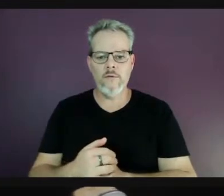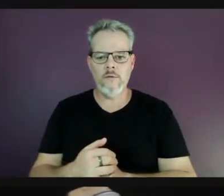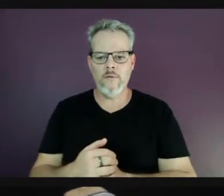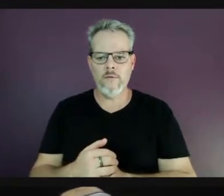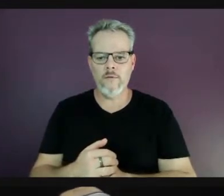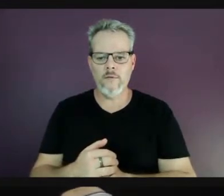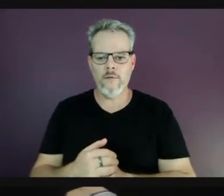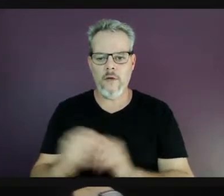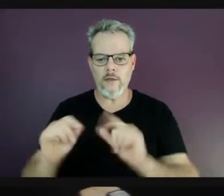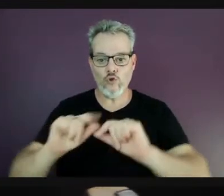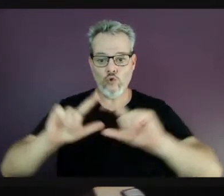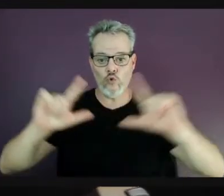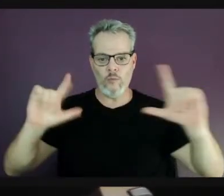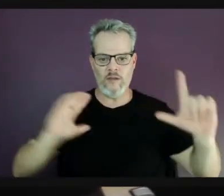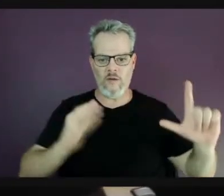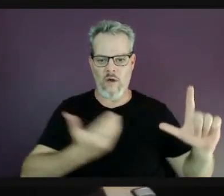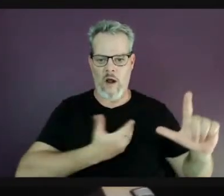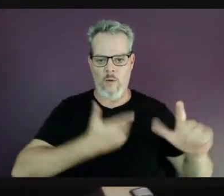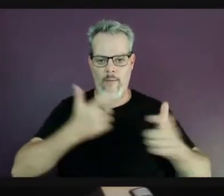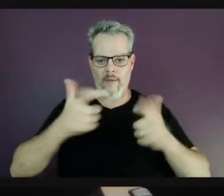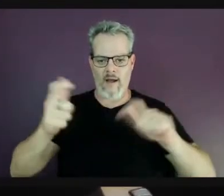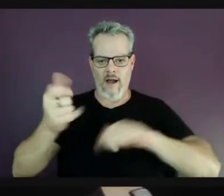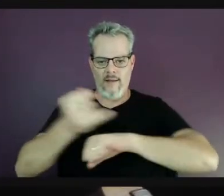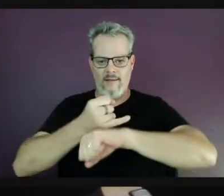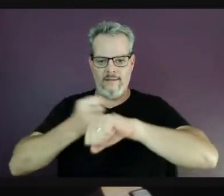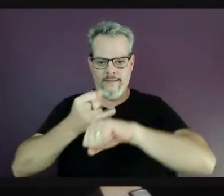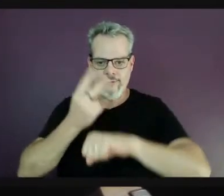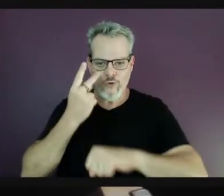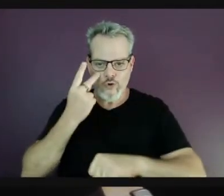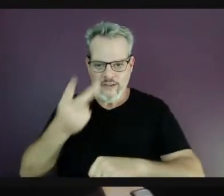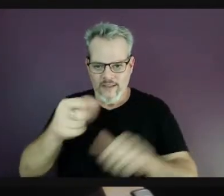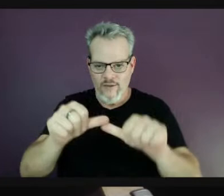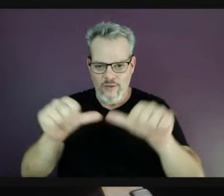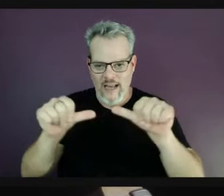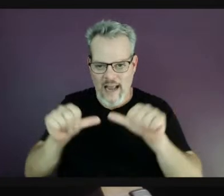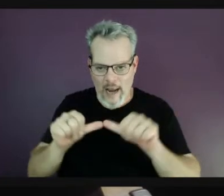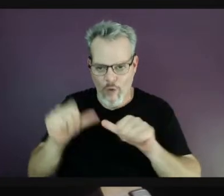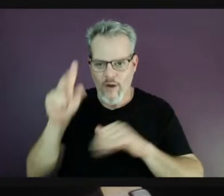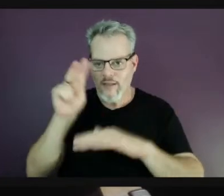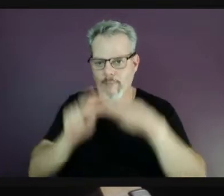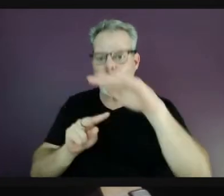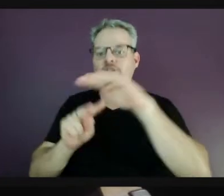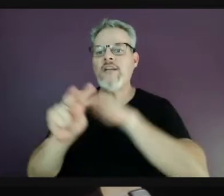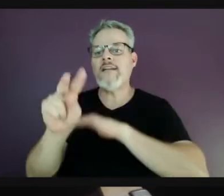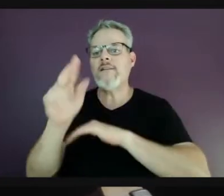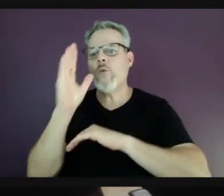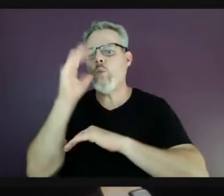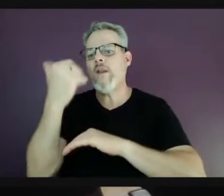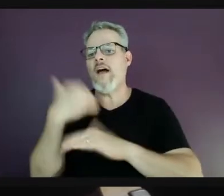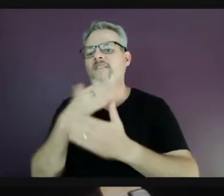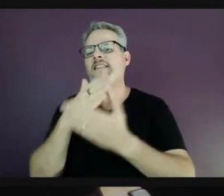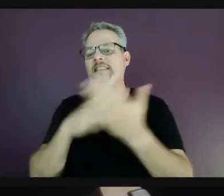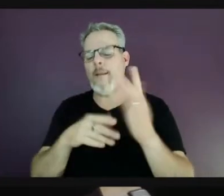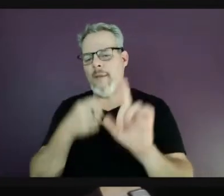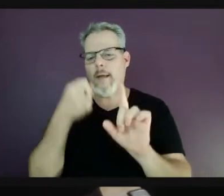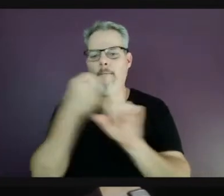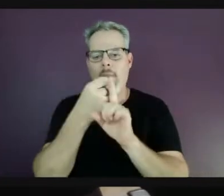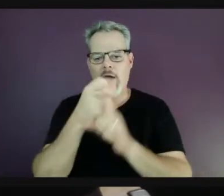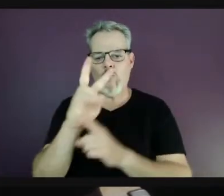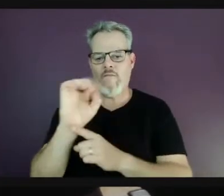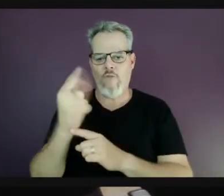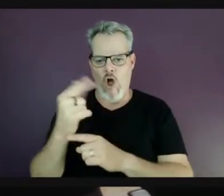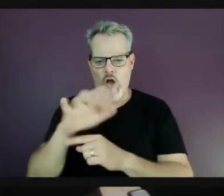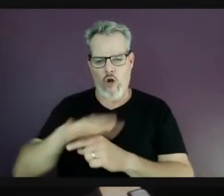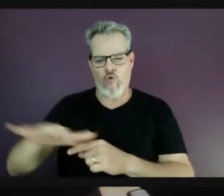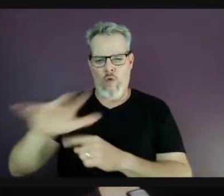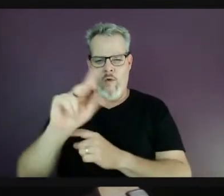zoom it into our island. And you see here the areas that are projected to have some VOG impact around Kilauea